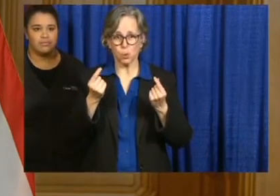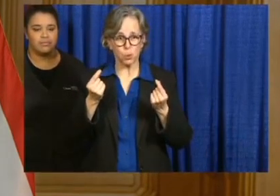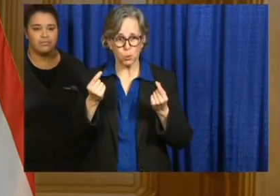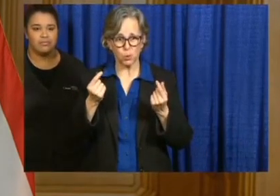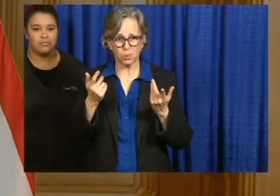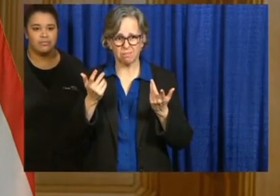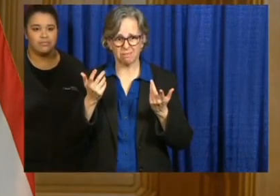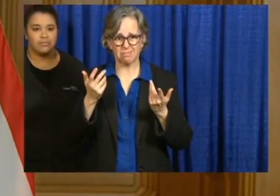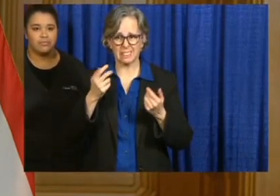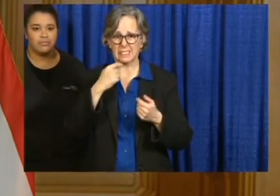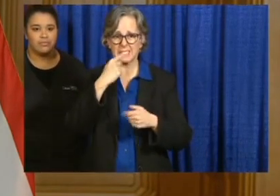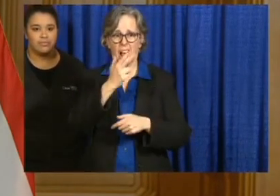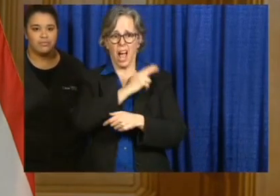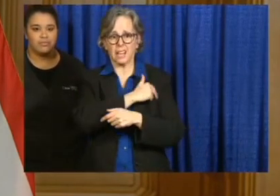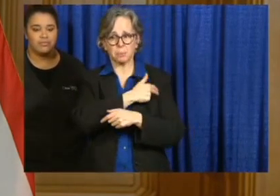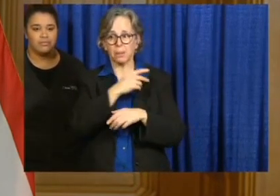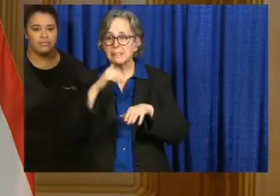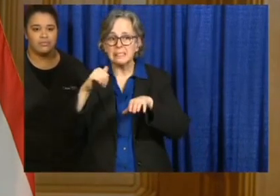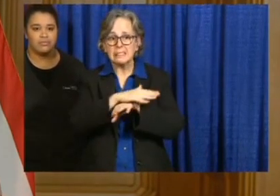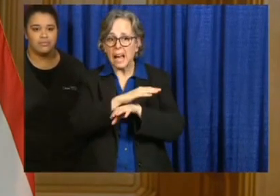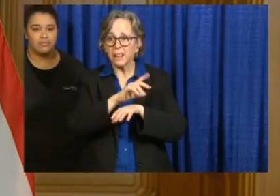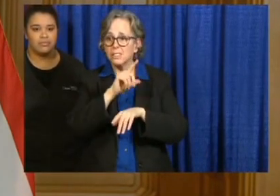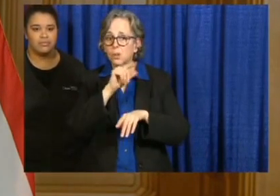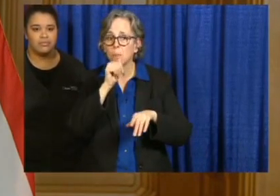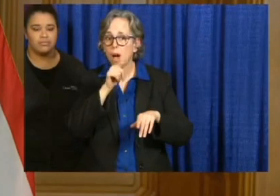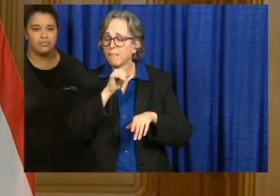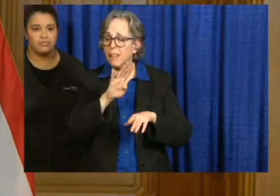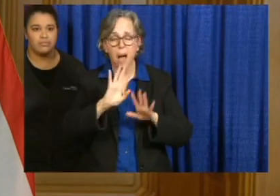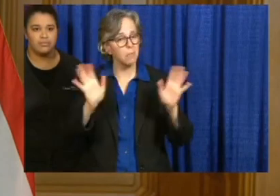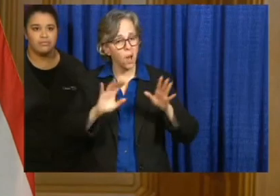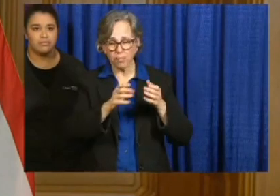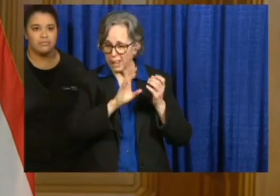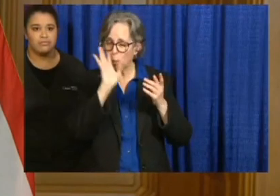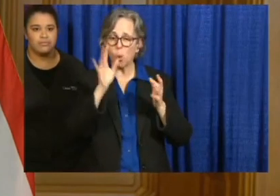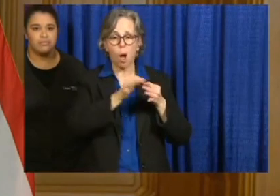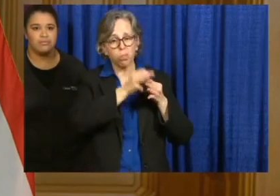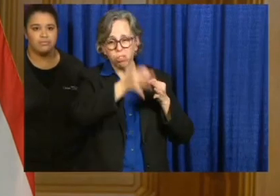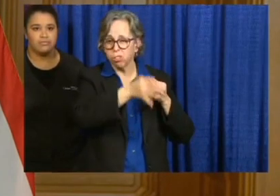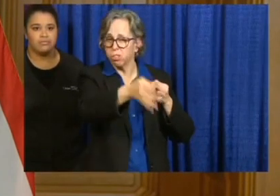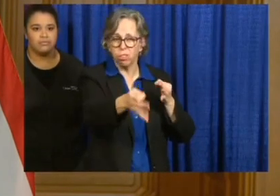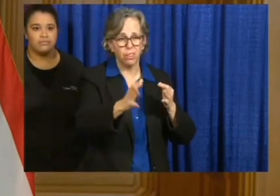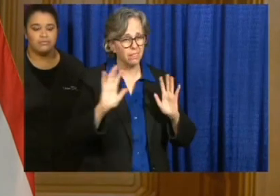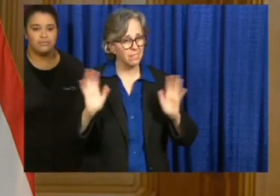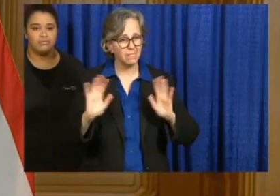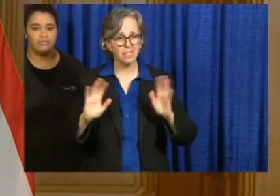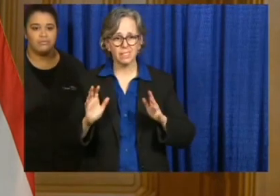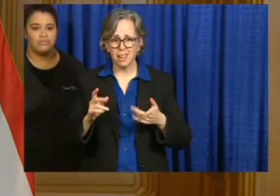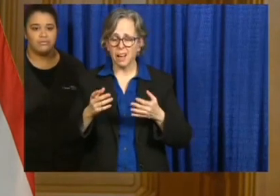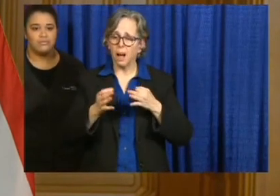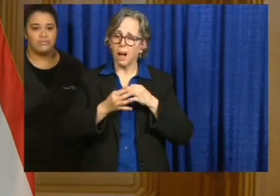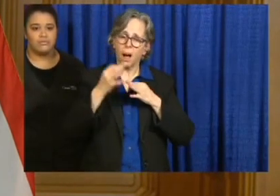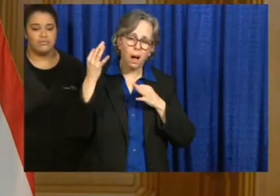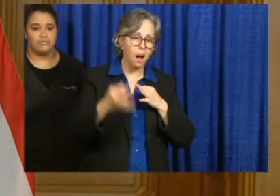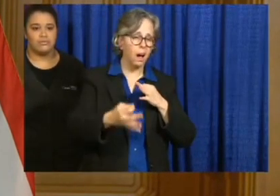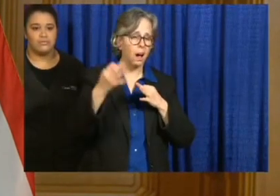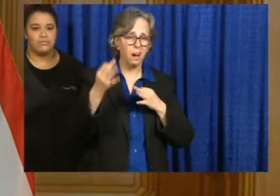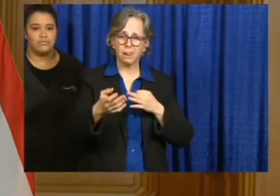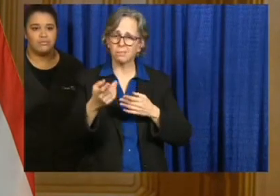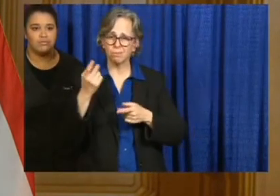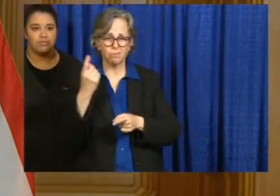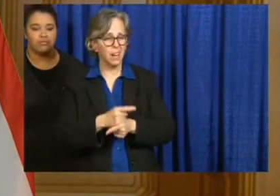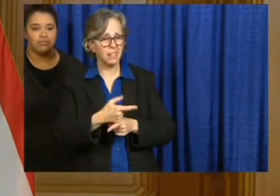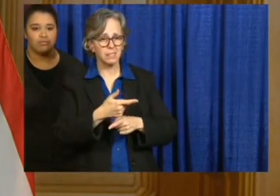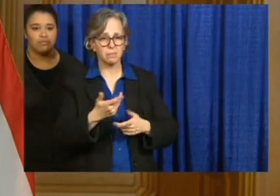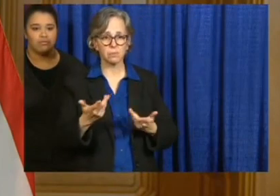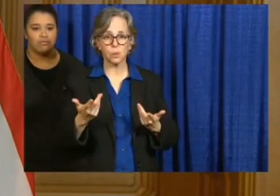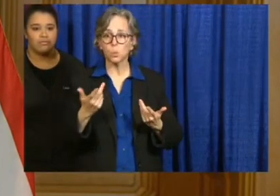it to people that take 5 days to get it done. On COVID, that's for those. As what they do on